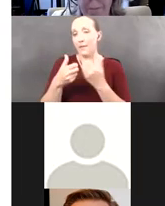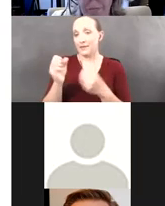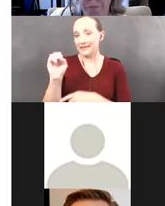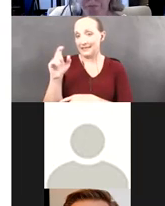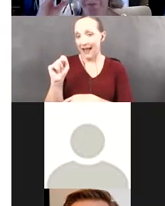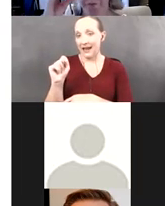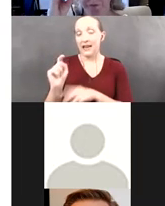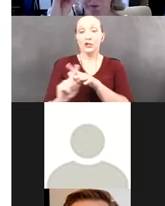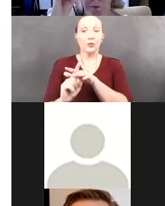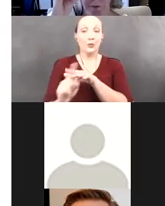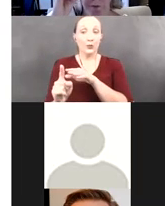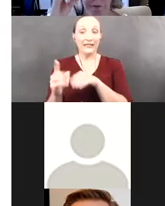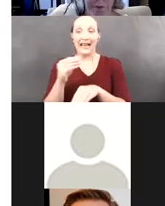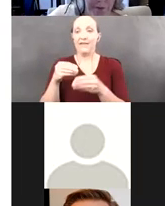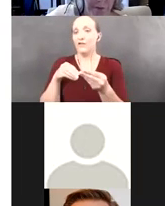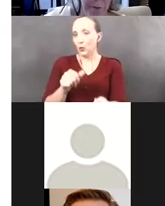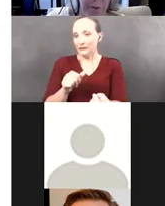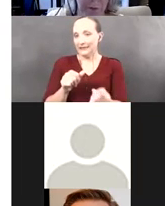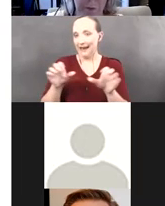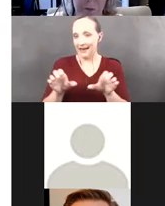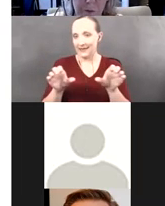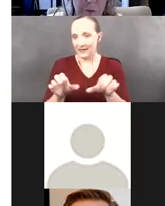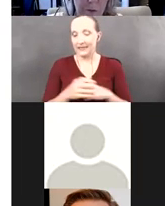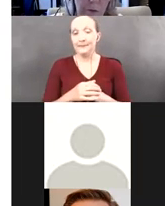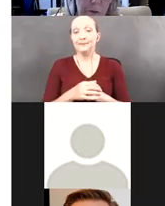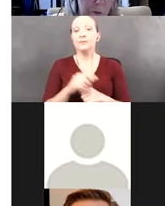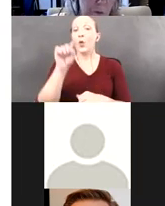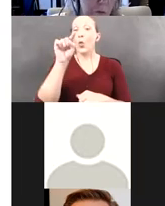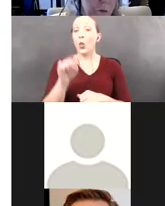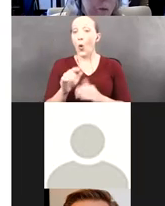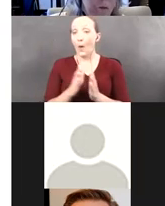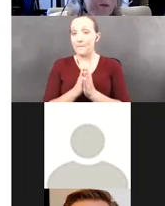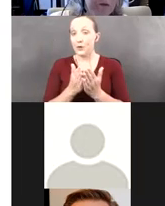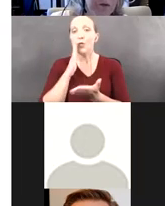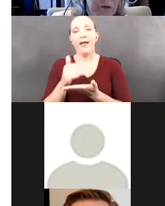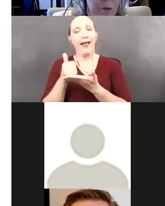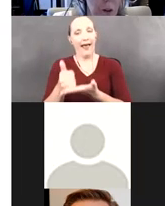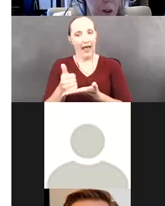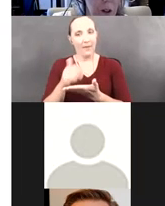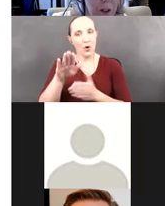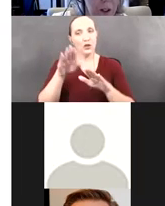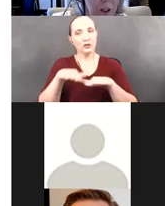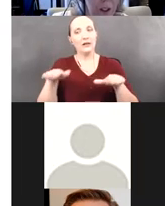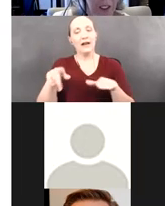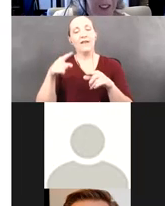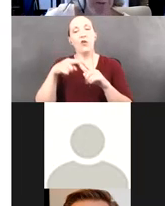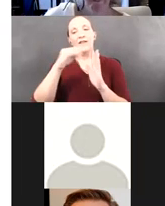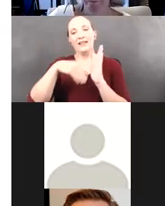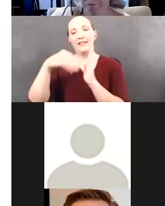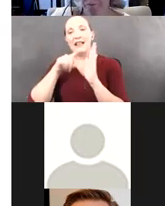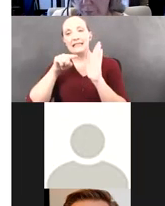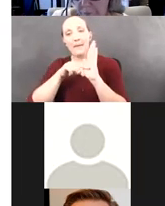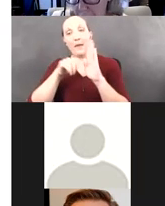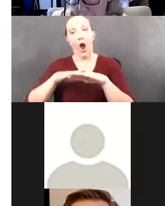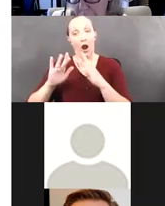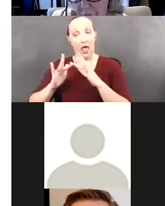and fluency sprints activities. y actividades de These fluidez. books will help your Estos child complete libros les assignments ayudará a su hijo online completar and